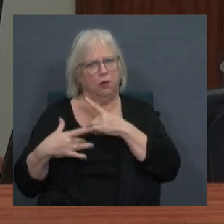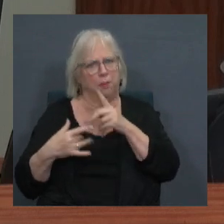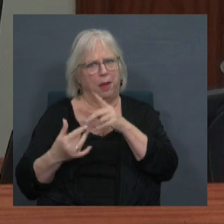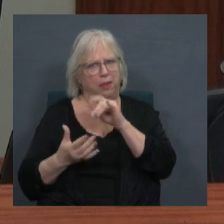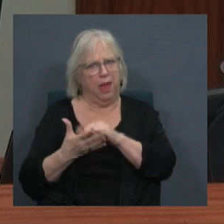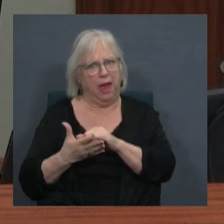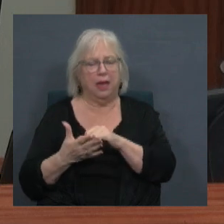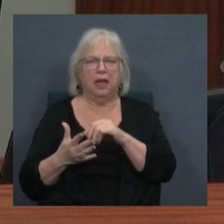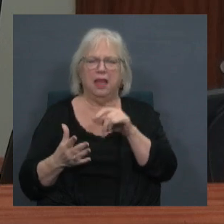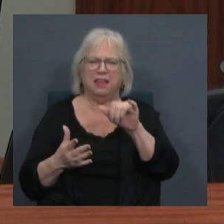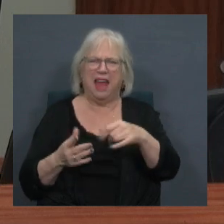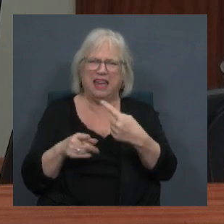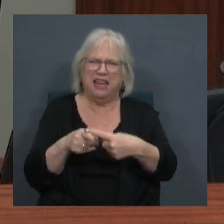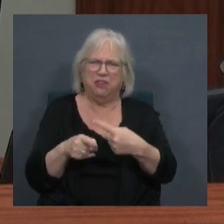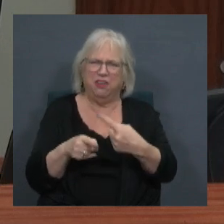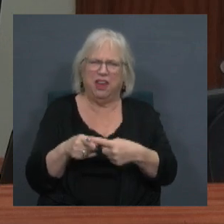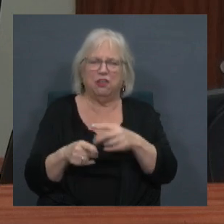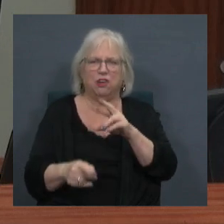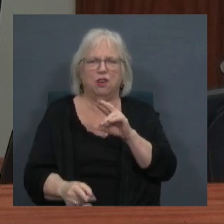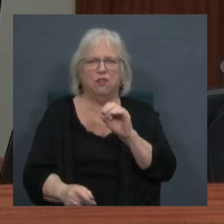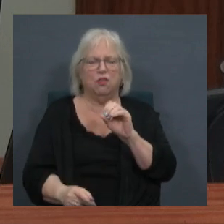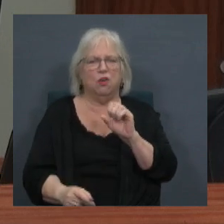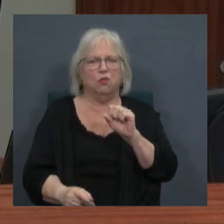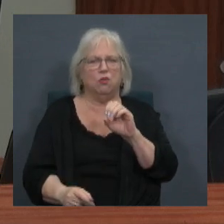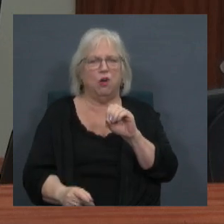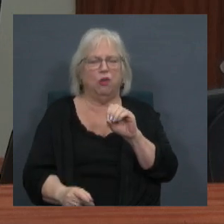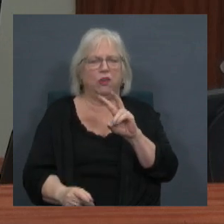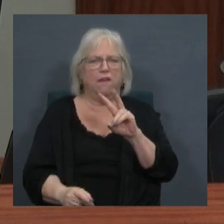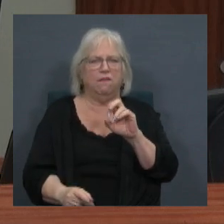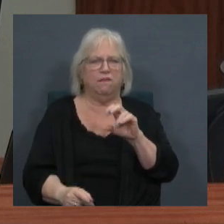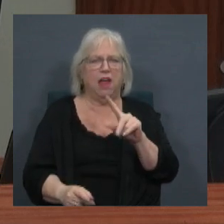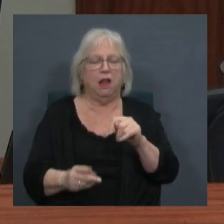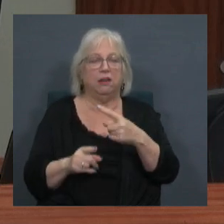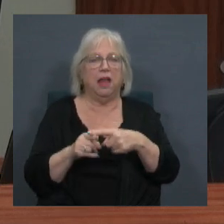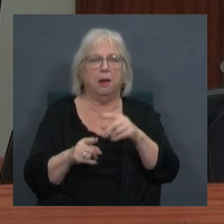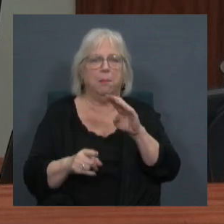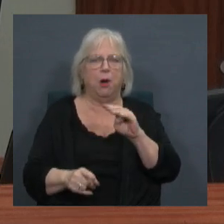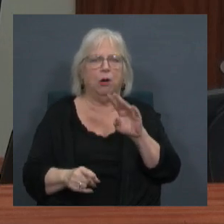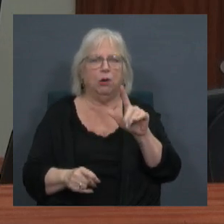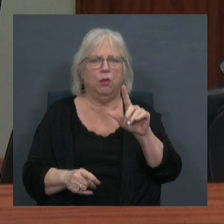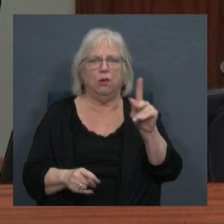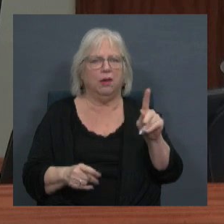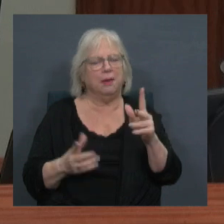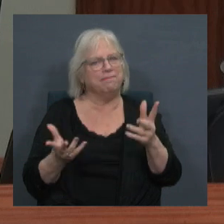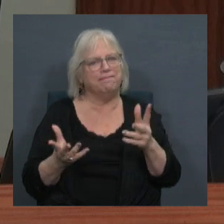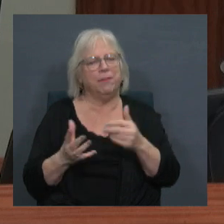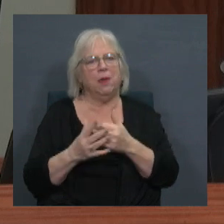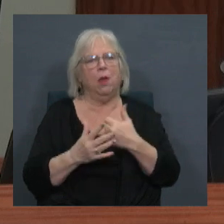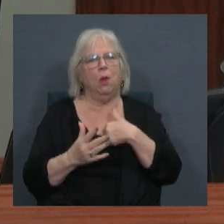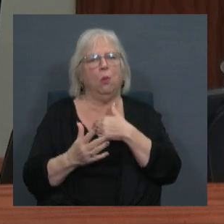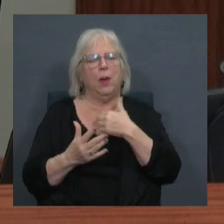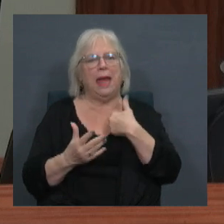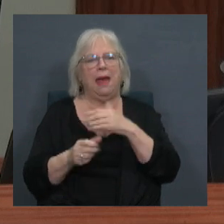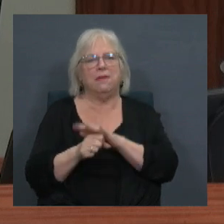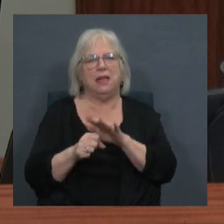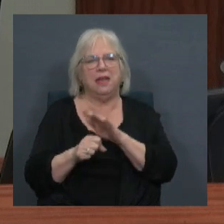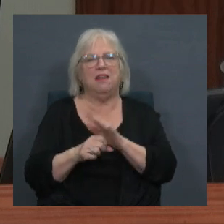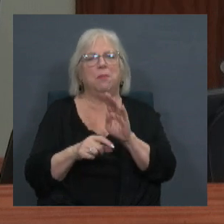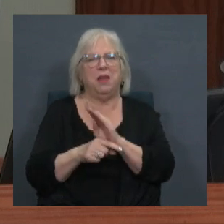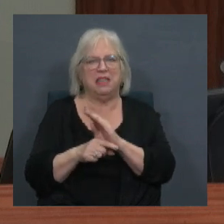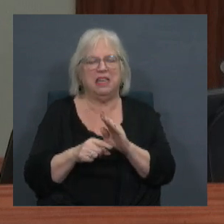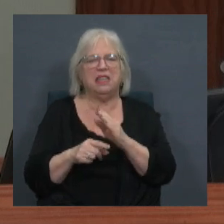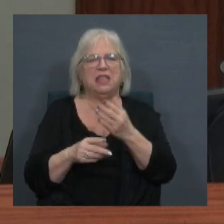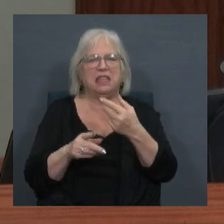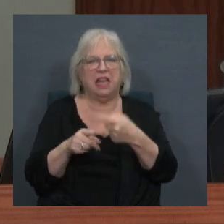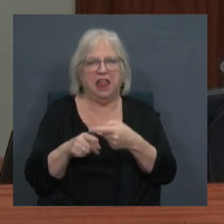And just that intersection of Roosevelt and Martin Luther King, we have enough businesses